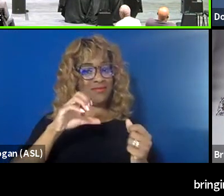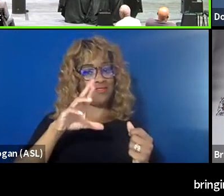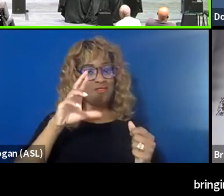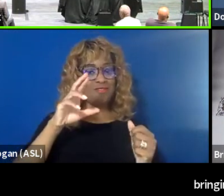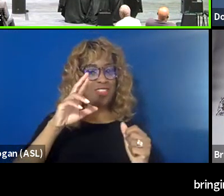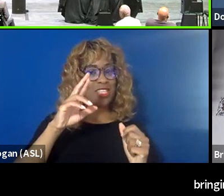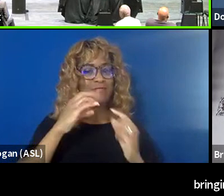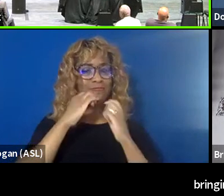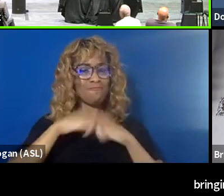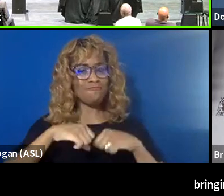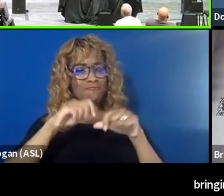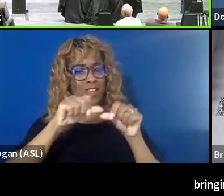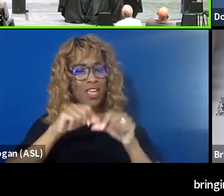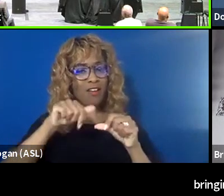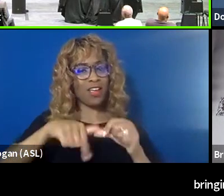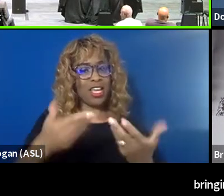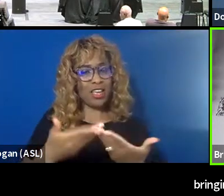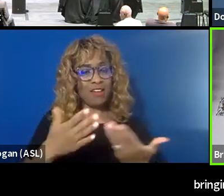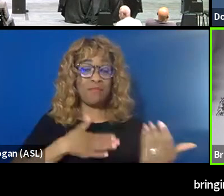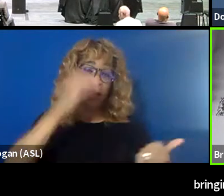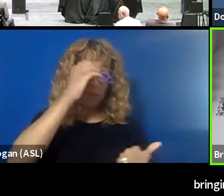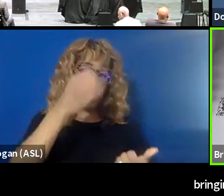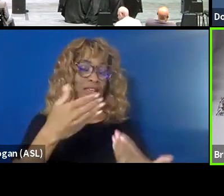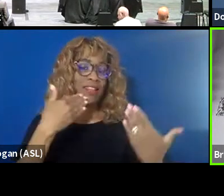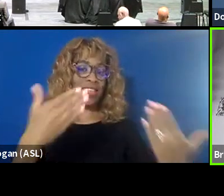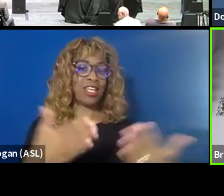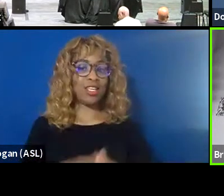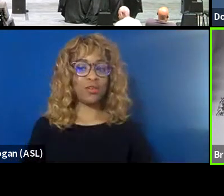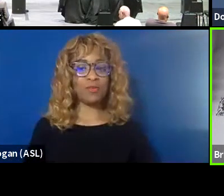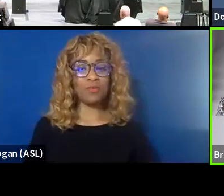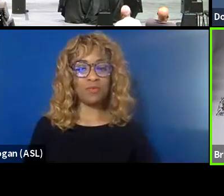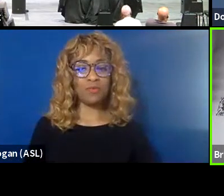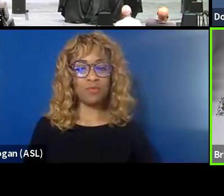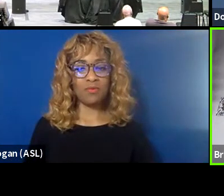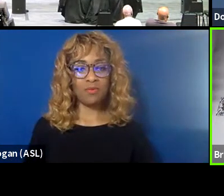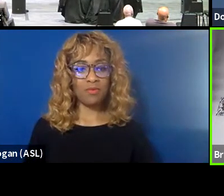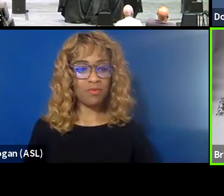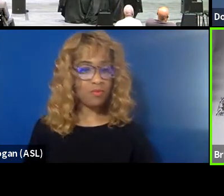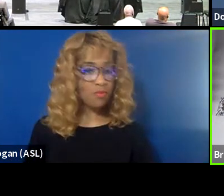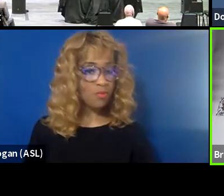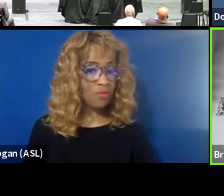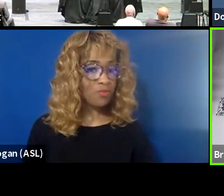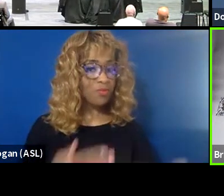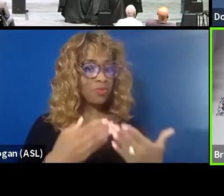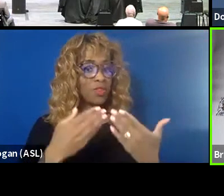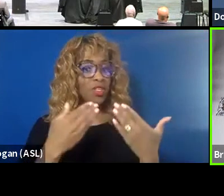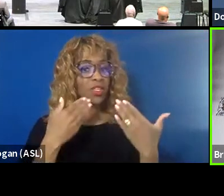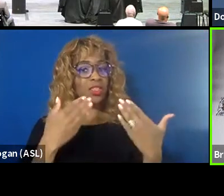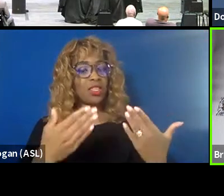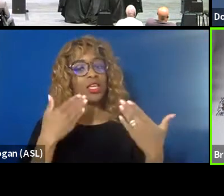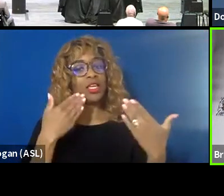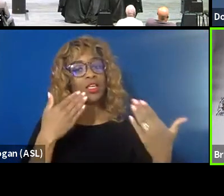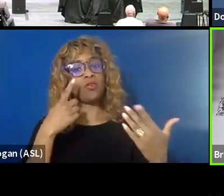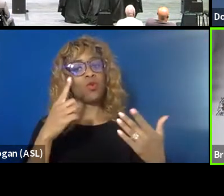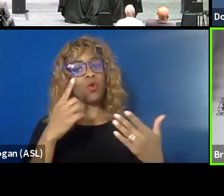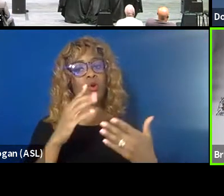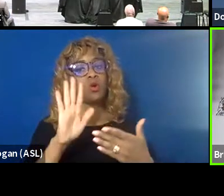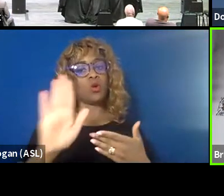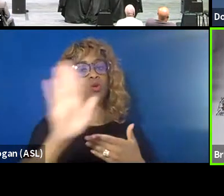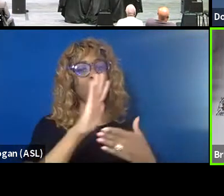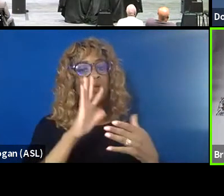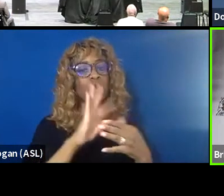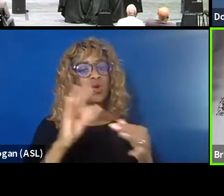And you have a great day. Thank you so much, Shokwe. Excuse me if I mispronounce your name, for taking the time